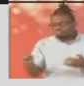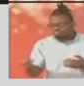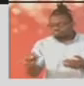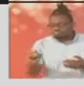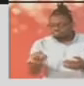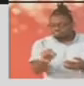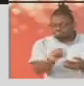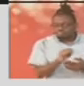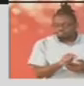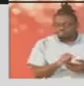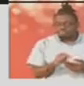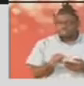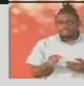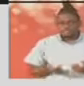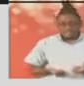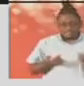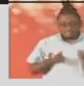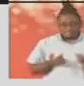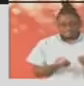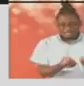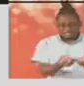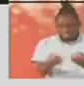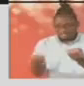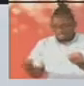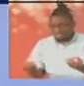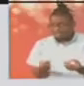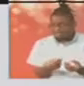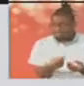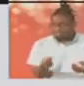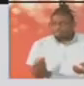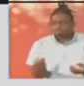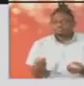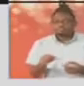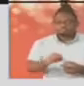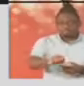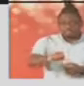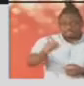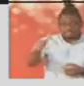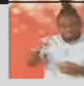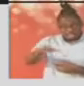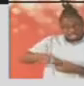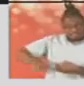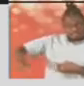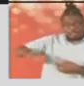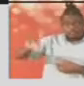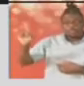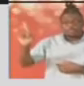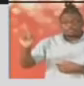areas. Now we move across the county St. Patrick. We could go again.